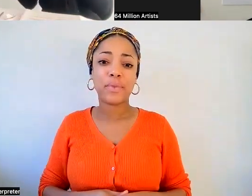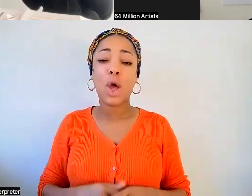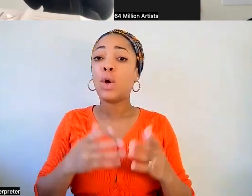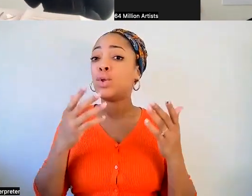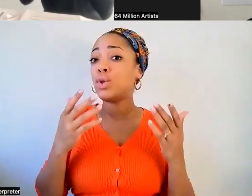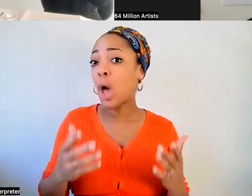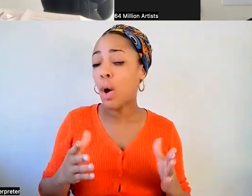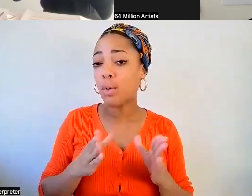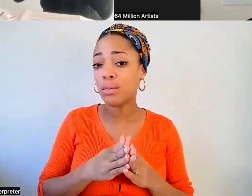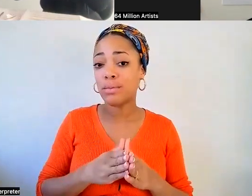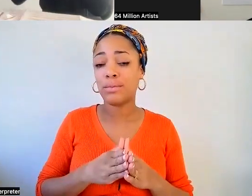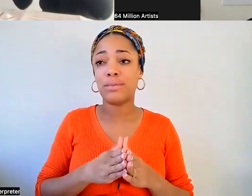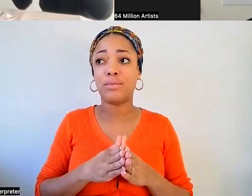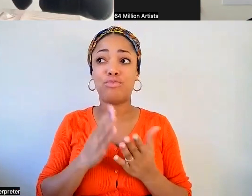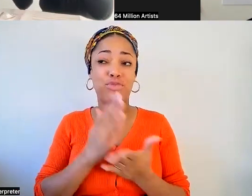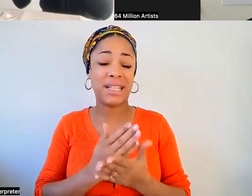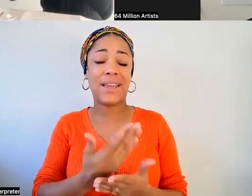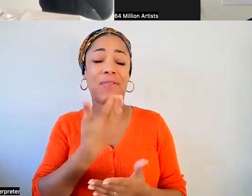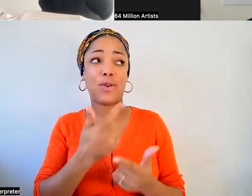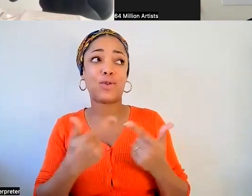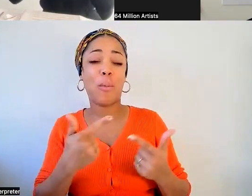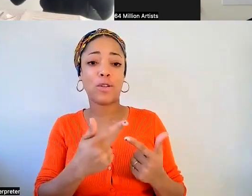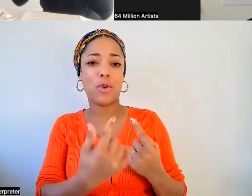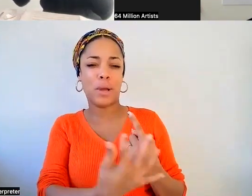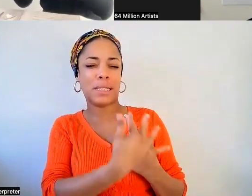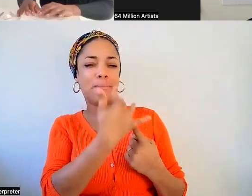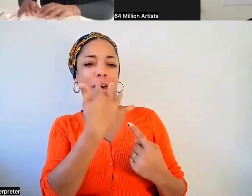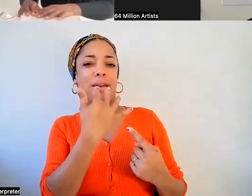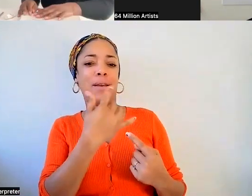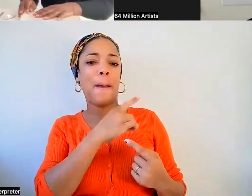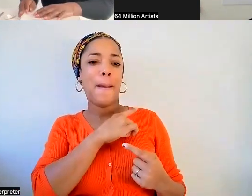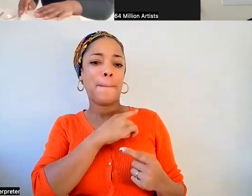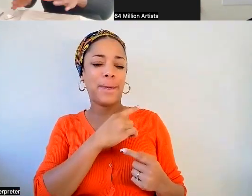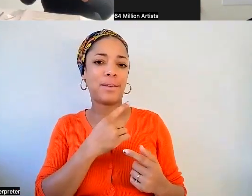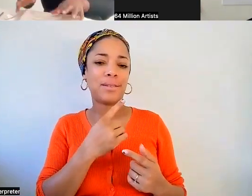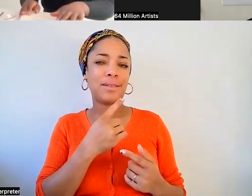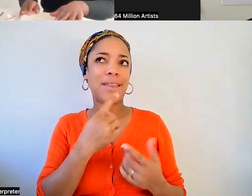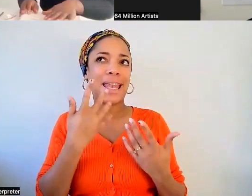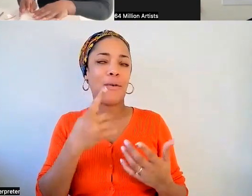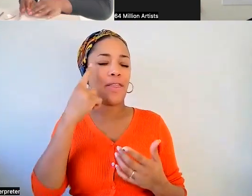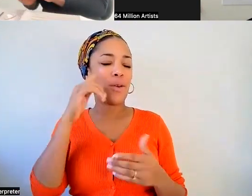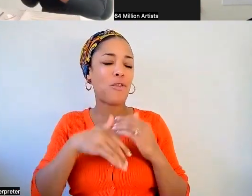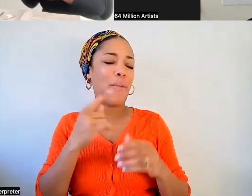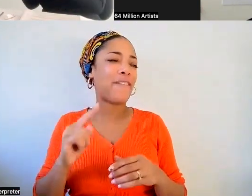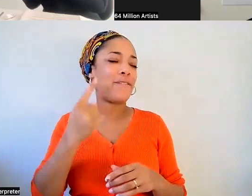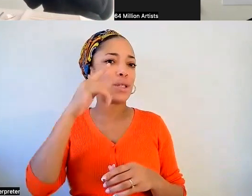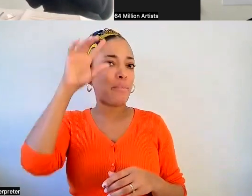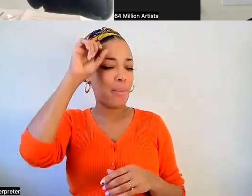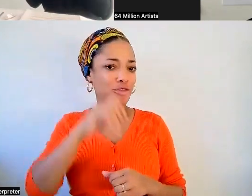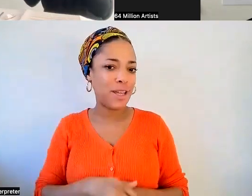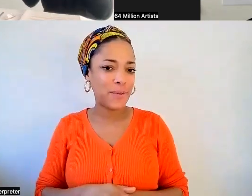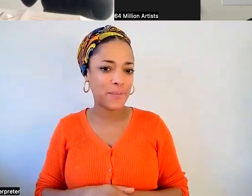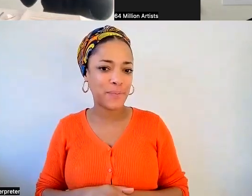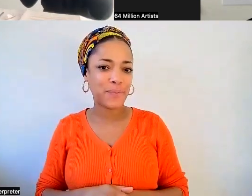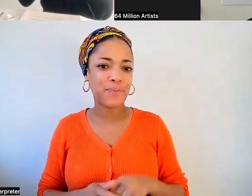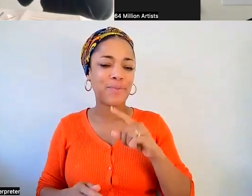inspirational because that immediately makes me think of my first memory, but I won't share that. Well, go on. Let me ask you then. What's your first? Okay, Michael. Yeah. The first